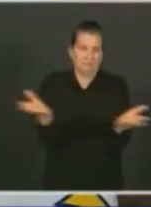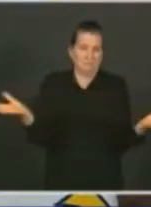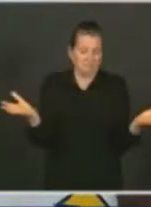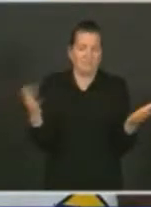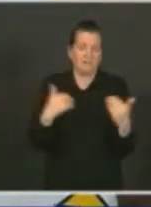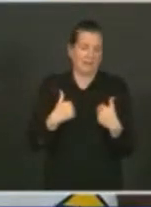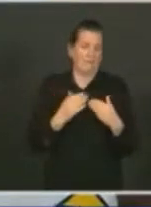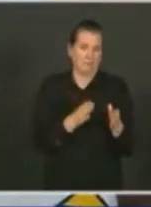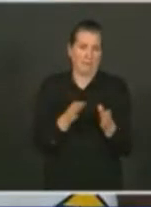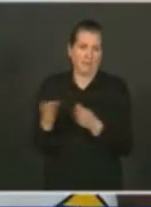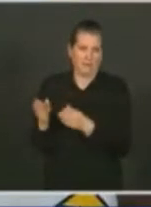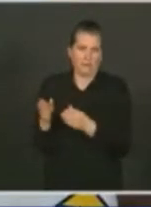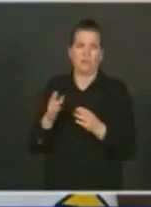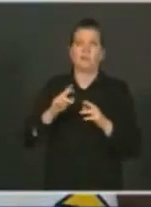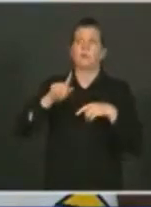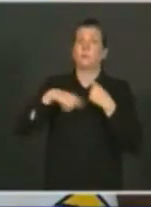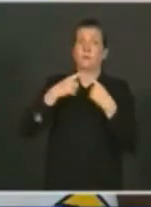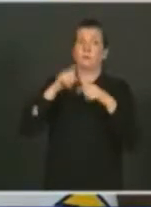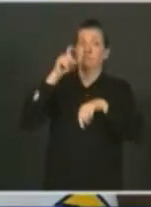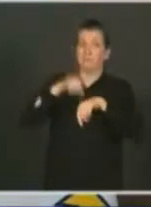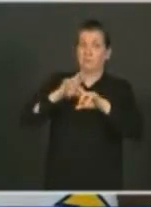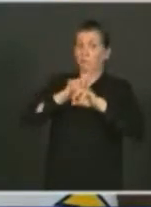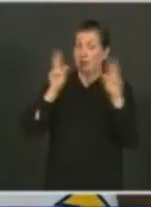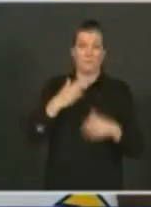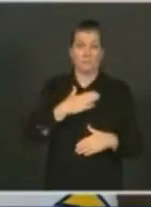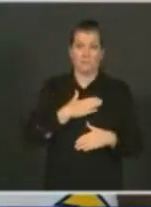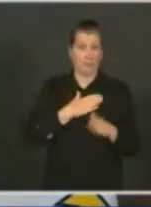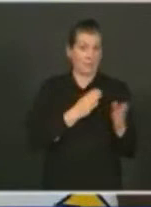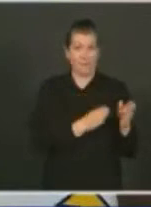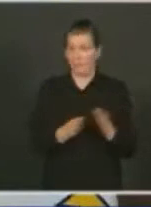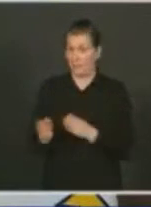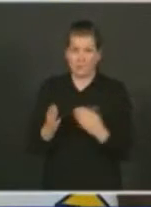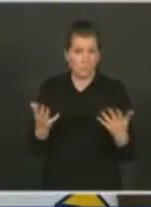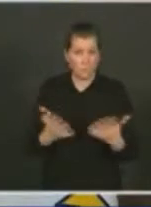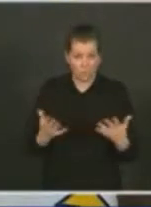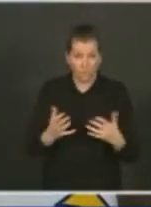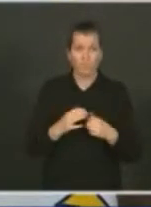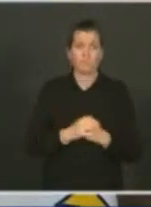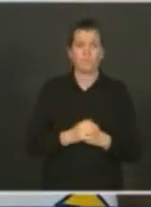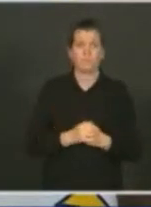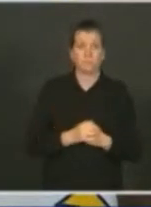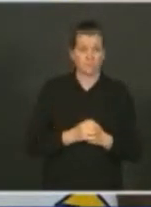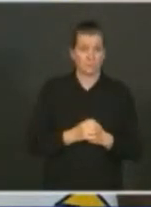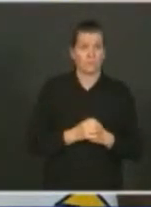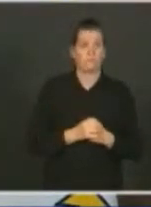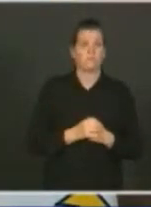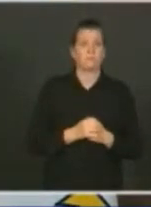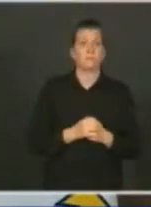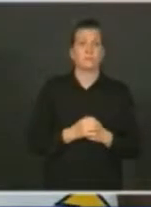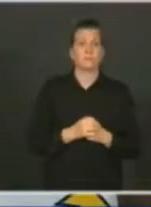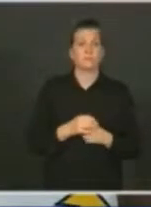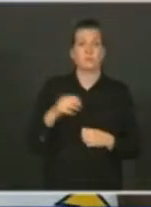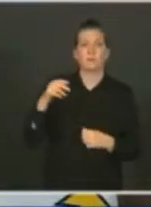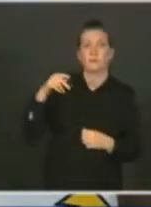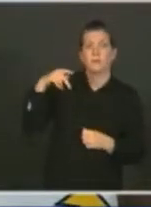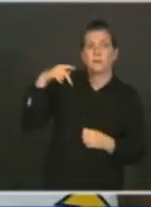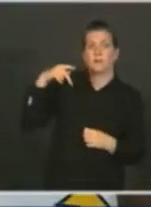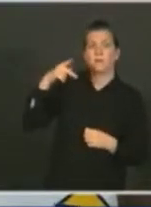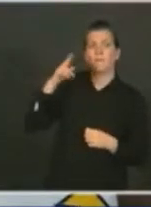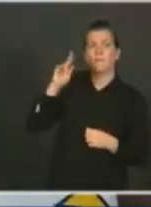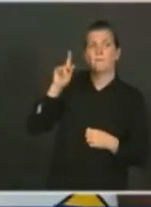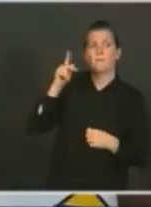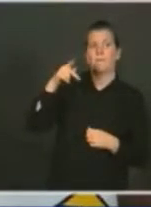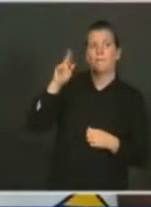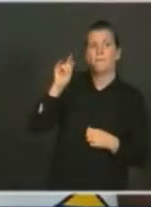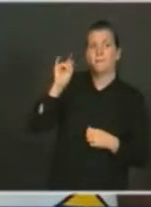vaccines. Our initial plan is already publicly available at the Department of Health's website. It calls for rolling out the